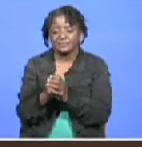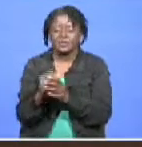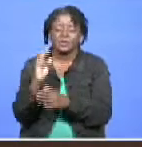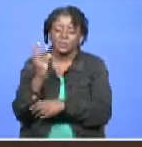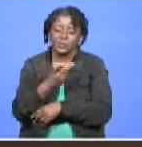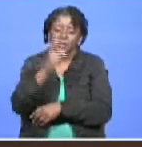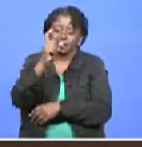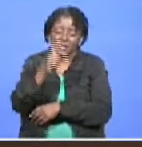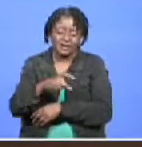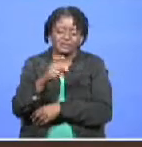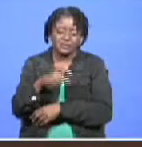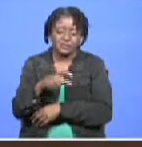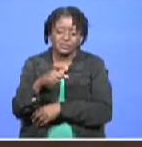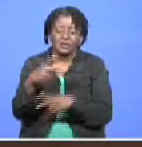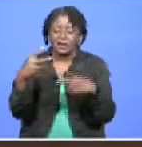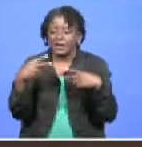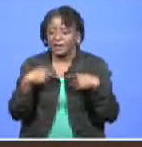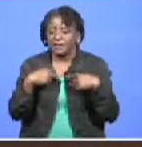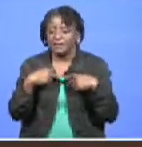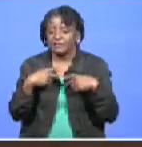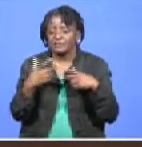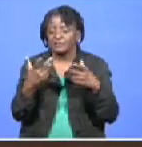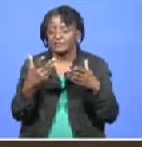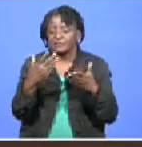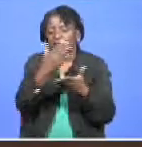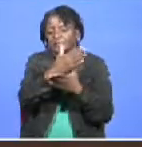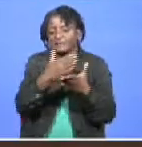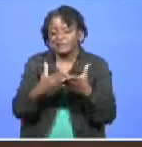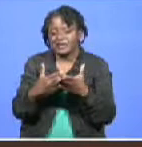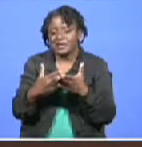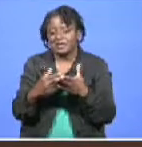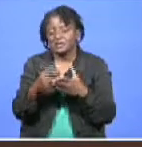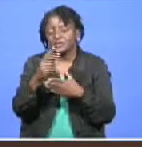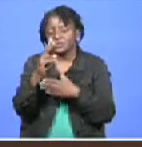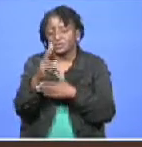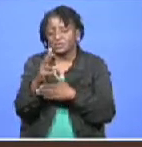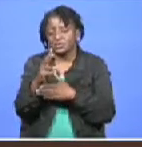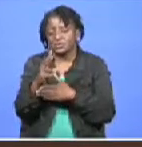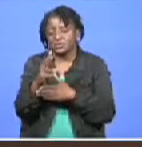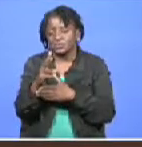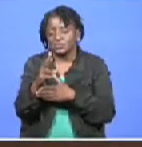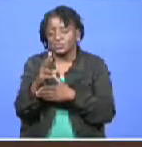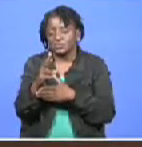to have the Phase 2 Wärtsilä expansion.